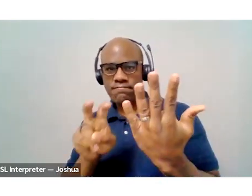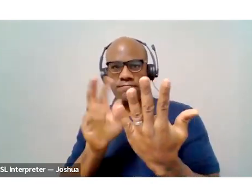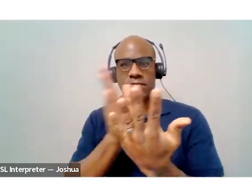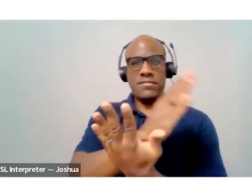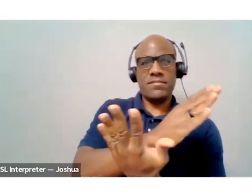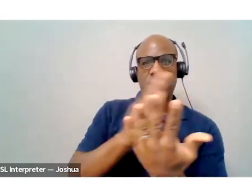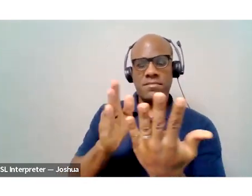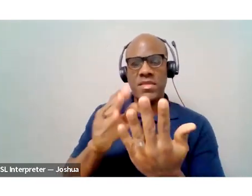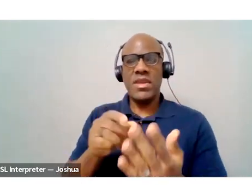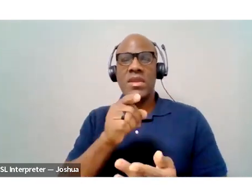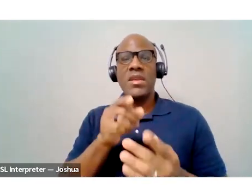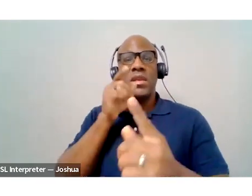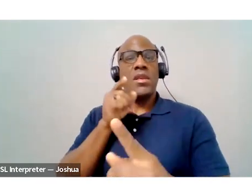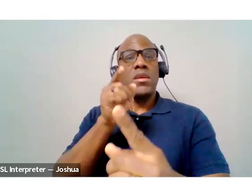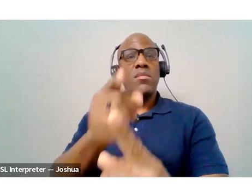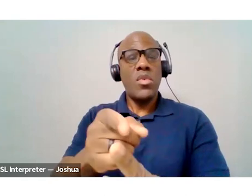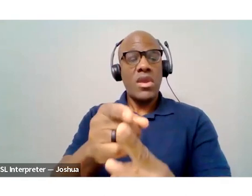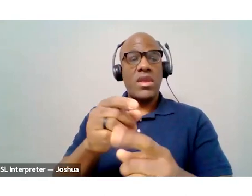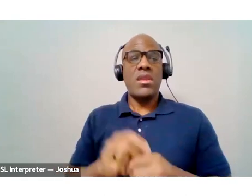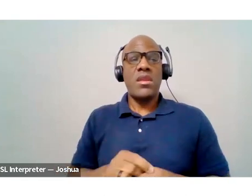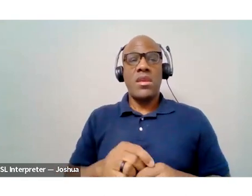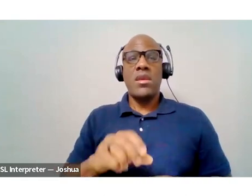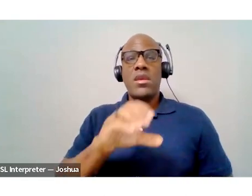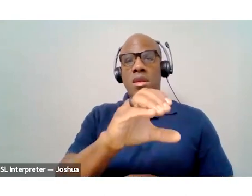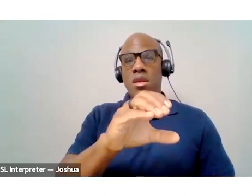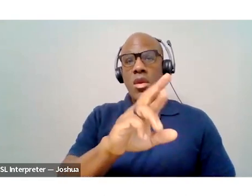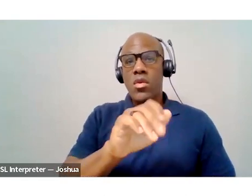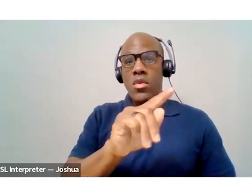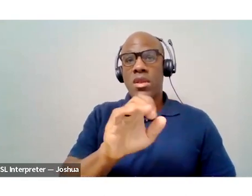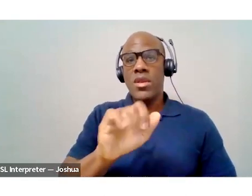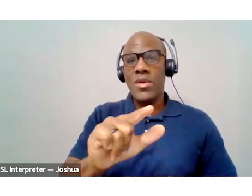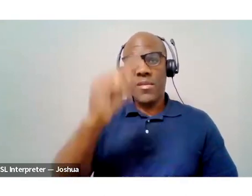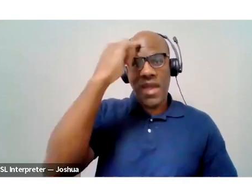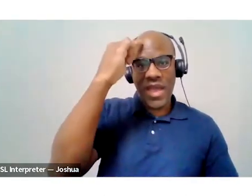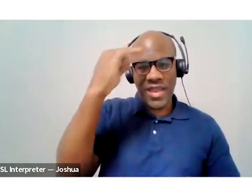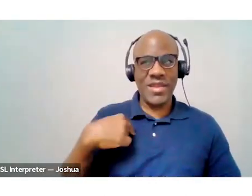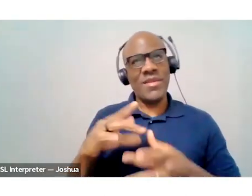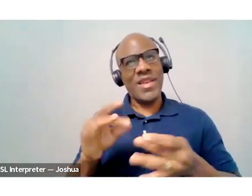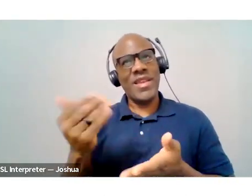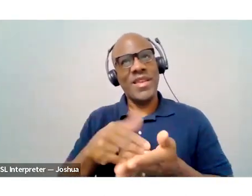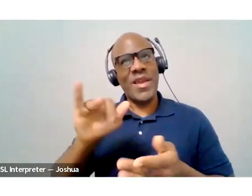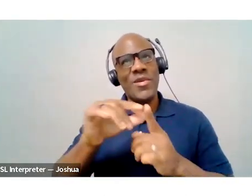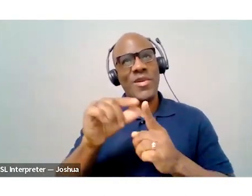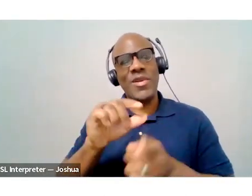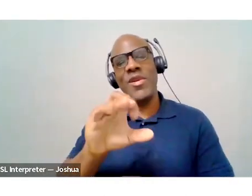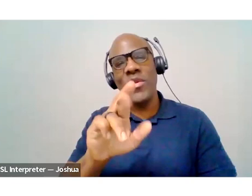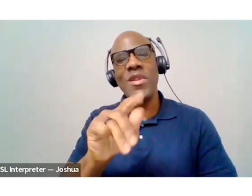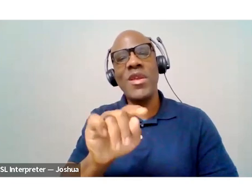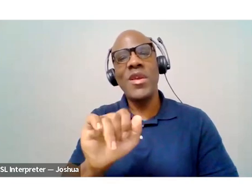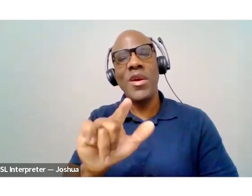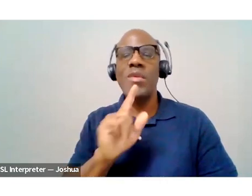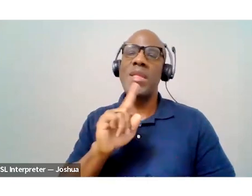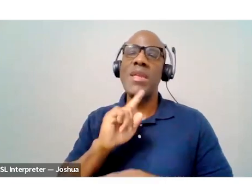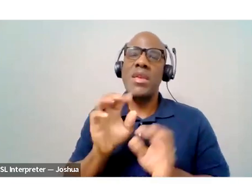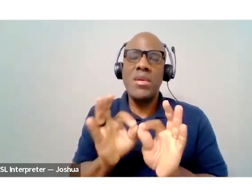critical mind and open heart are critical. Well, now I'm using critical, are crucial. They're vital for us to